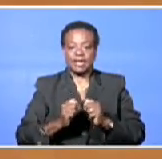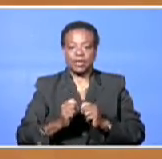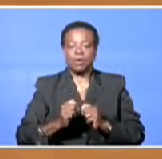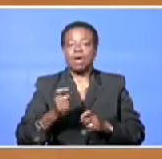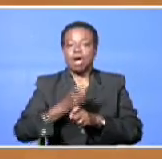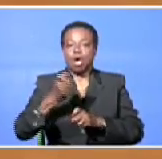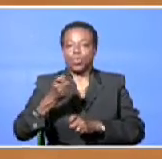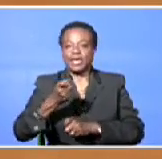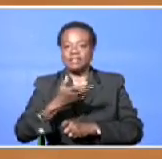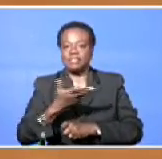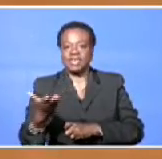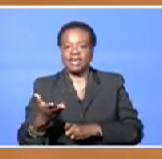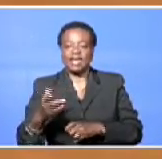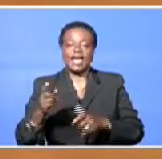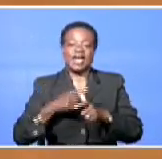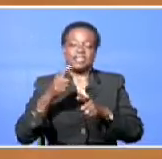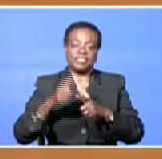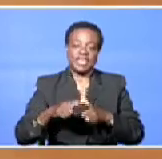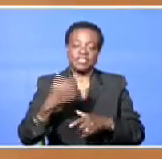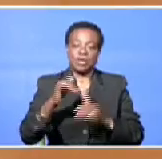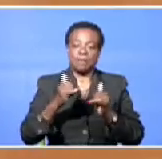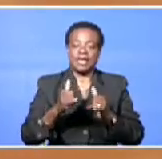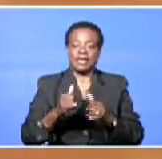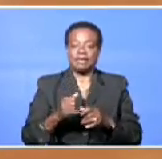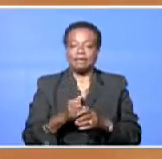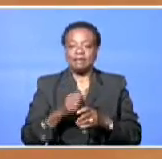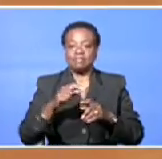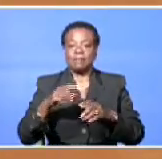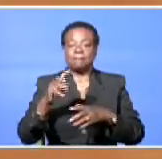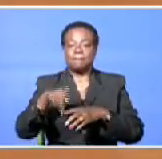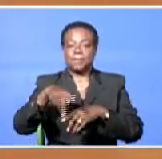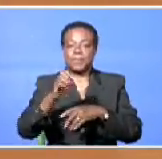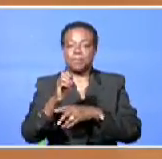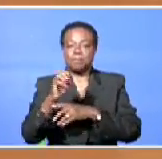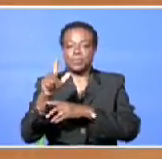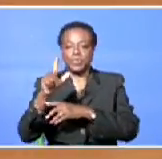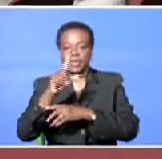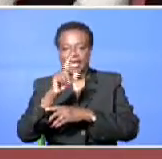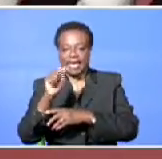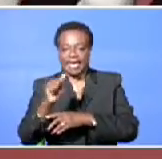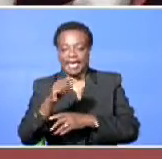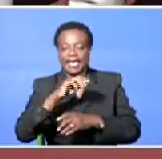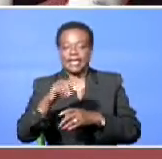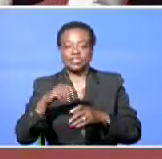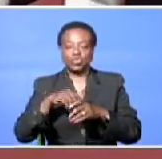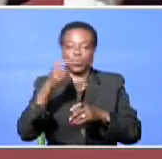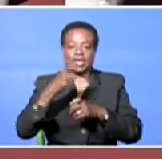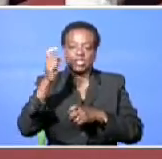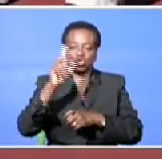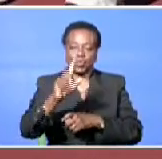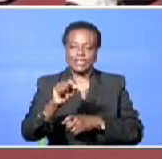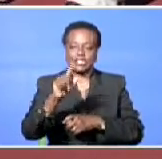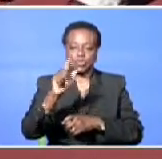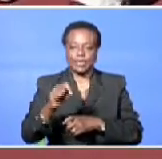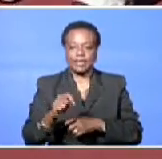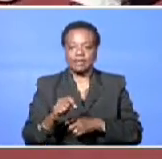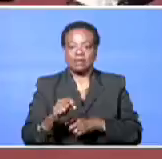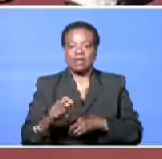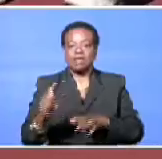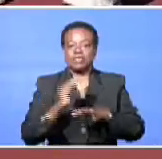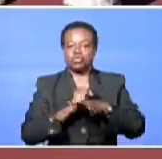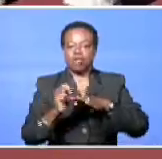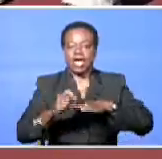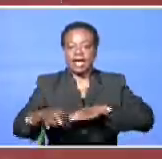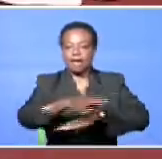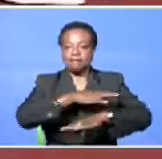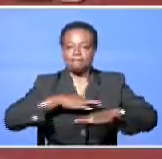and they will play the winner of Pool A for the right to advance to Zone 1 in 2020. Our Carifta track and field team all set to